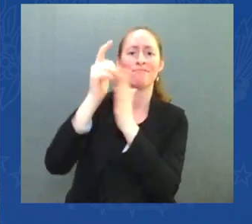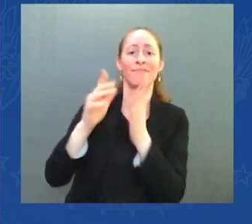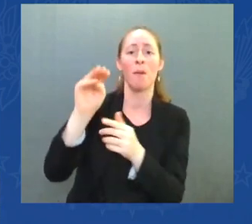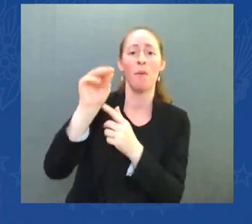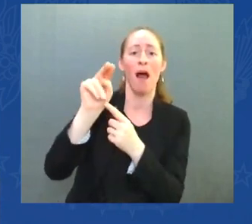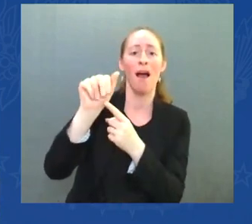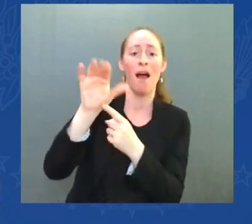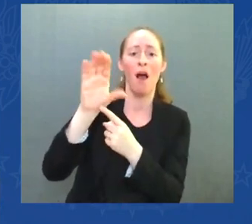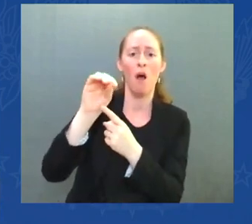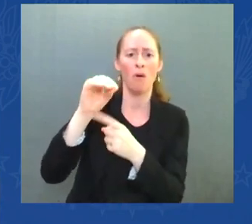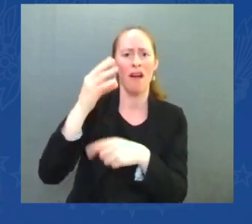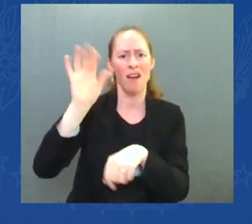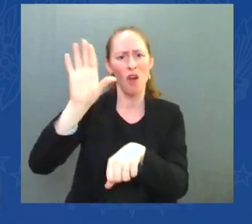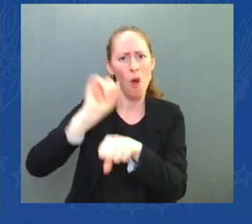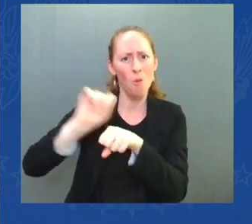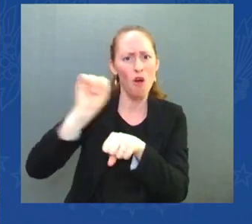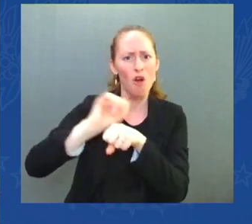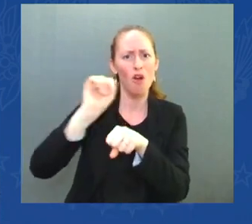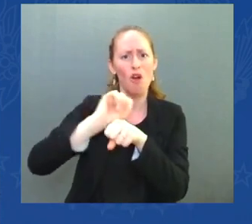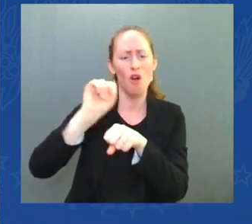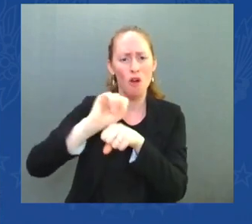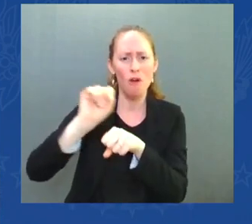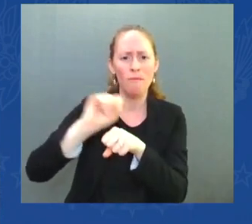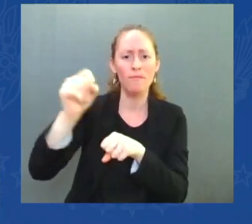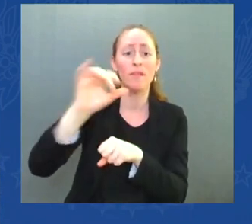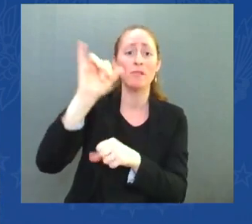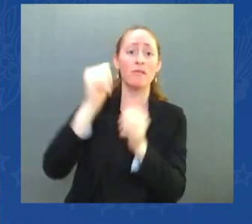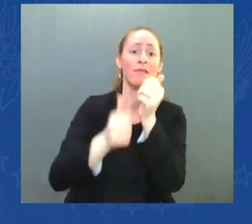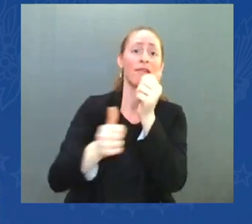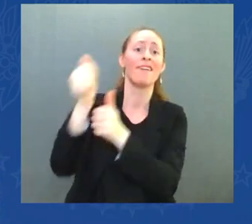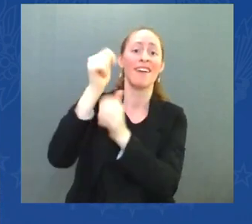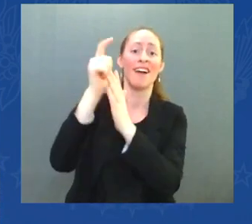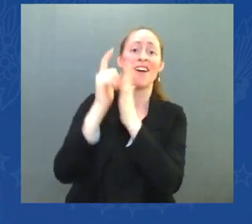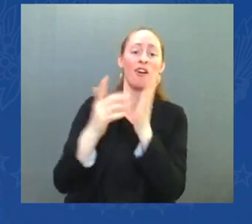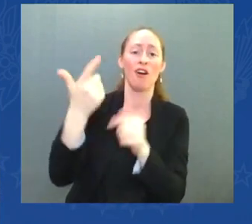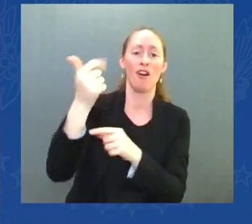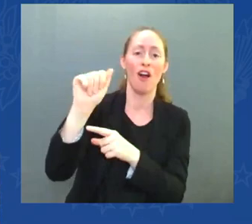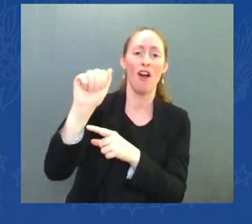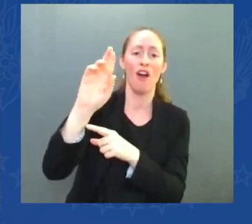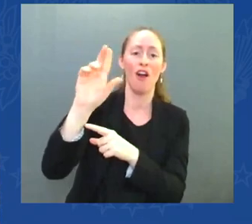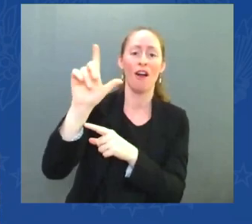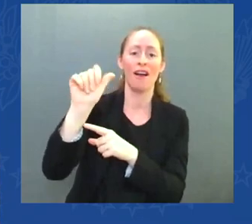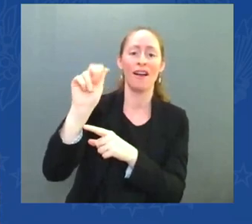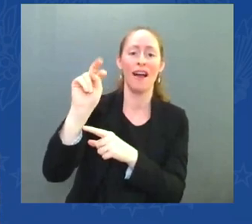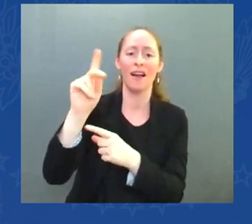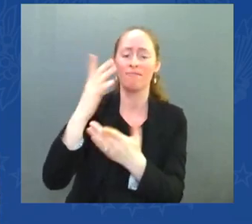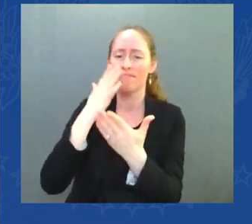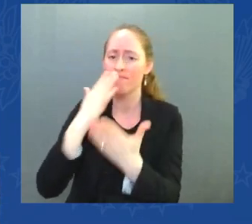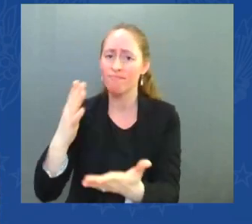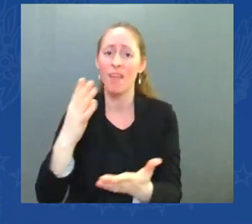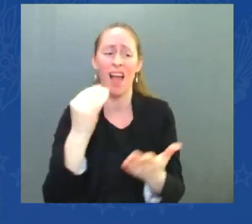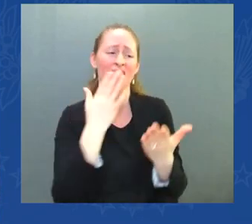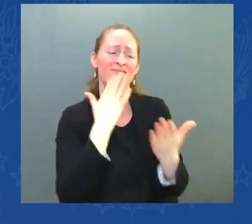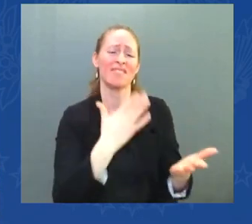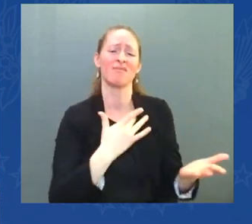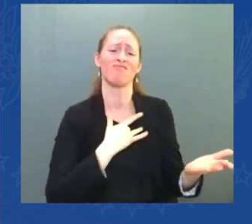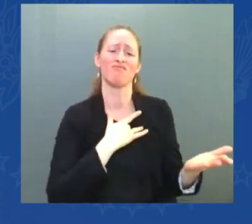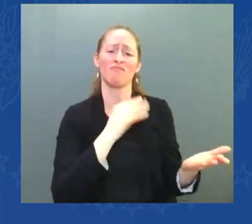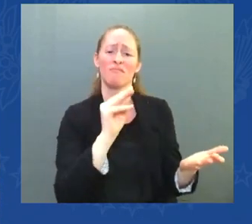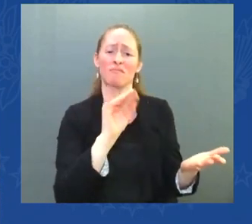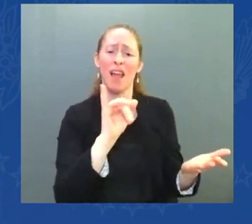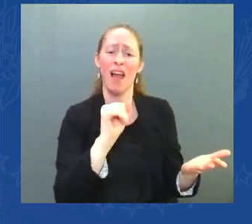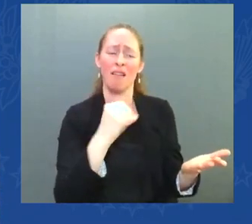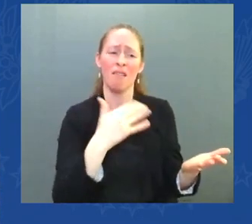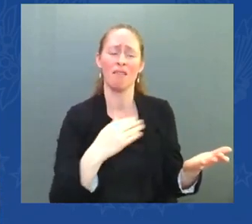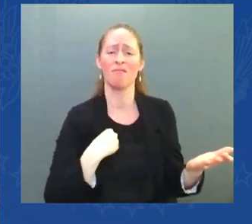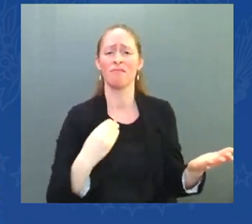our nation safer. And thank you, Mia, for your incredible inspiration and courage, not just here today,